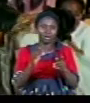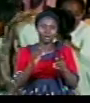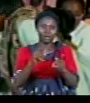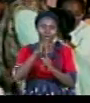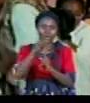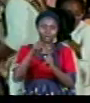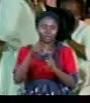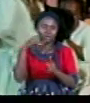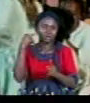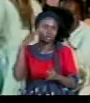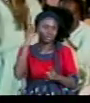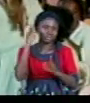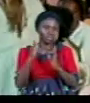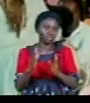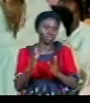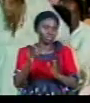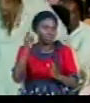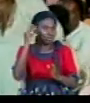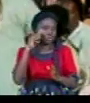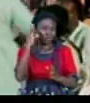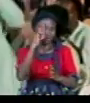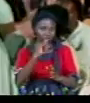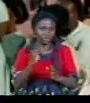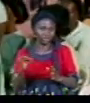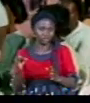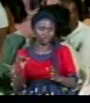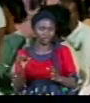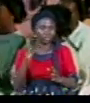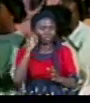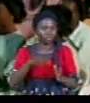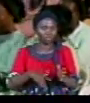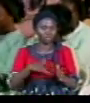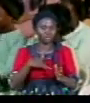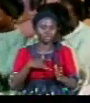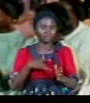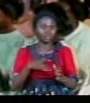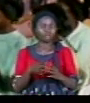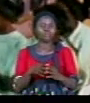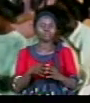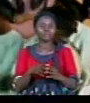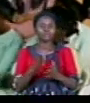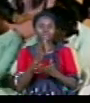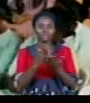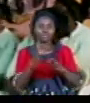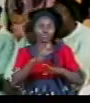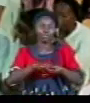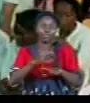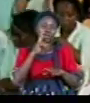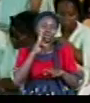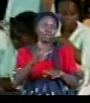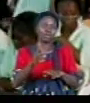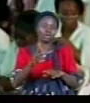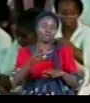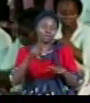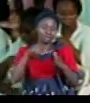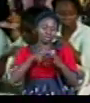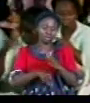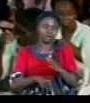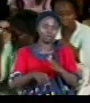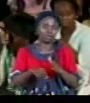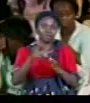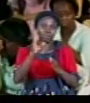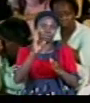challenges there for some time now, and just at that instant, the walking object in her body at that